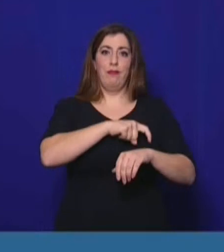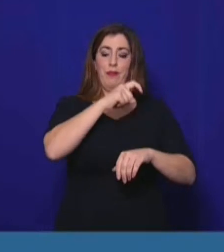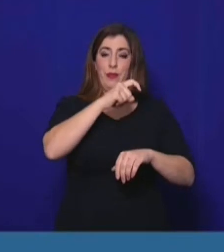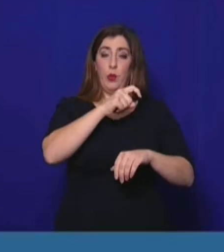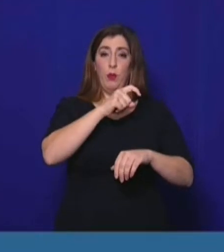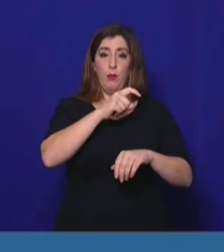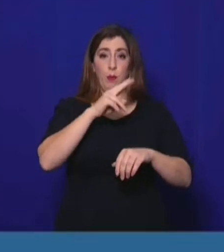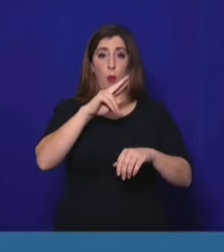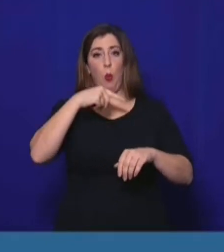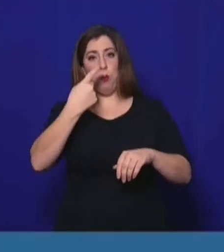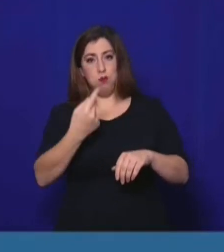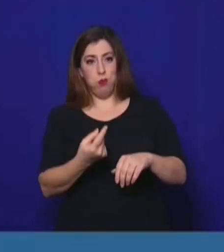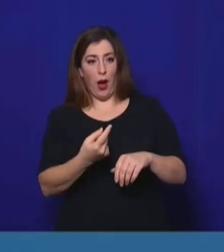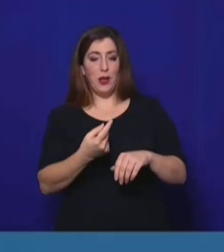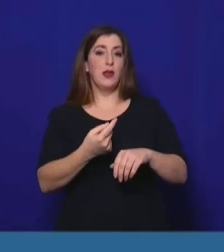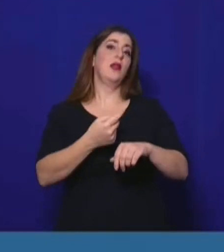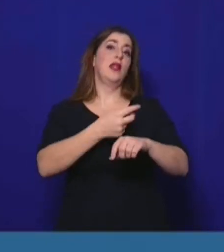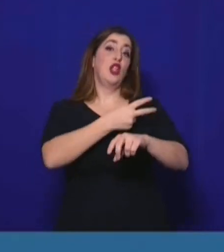wara l-ewwel doża.